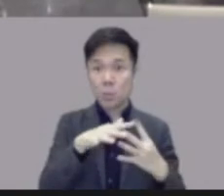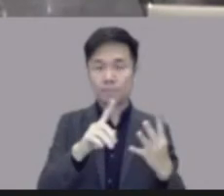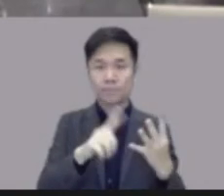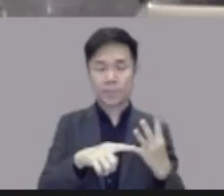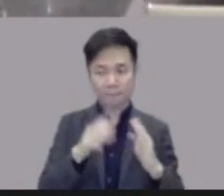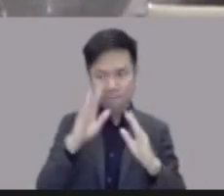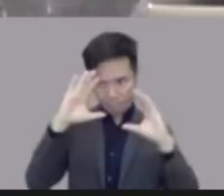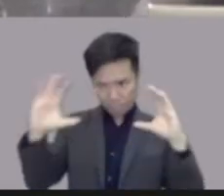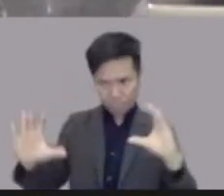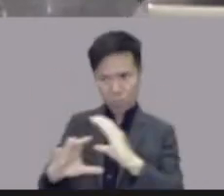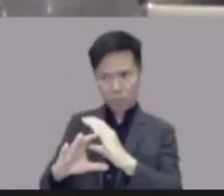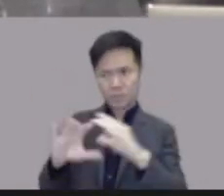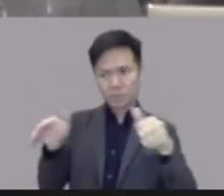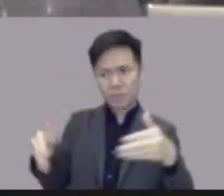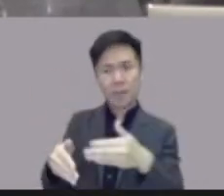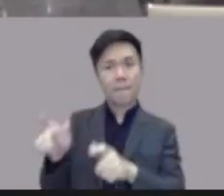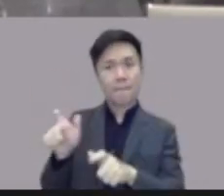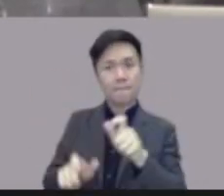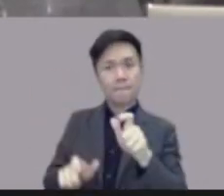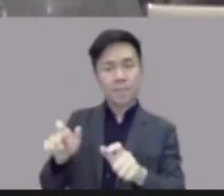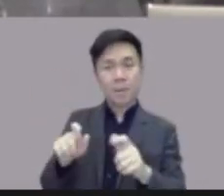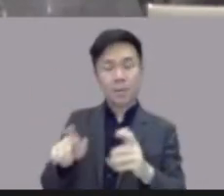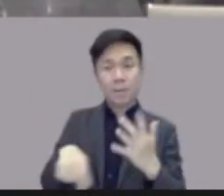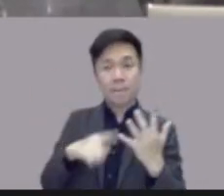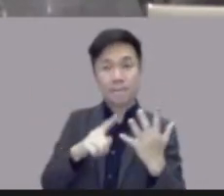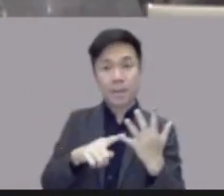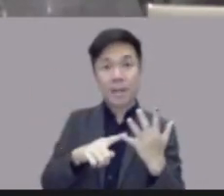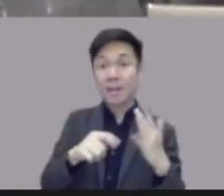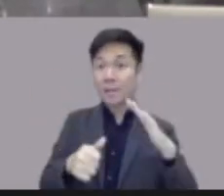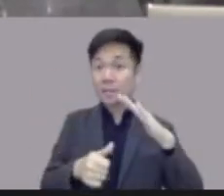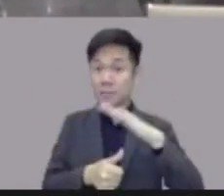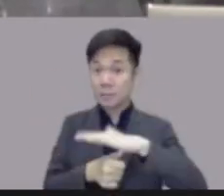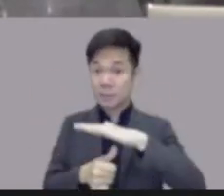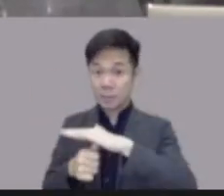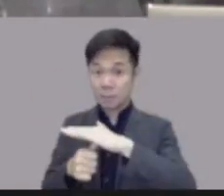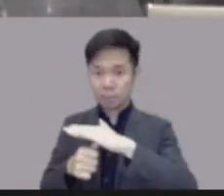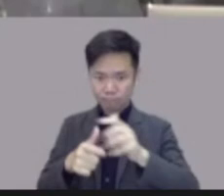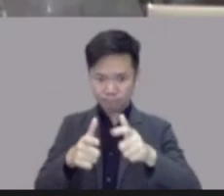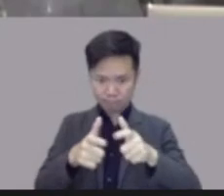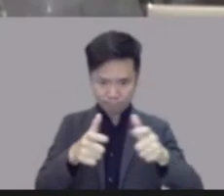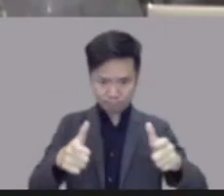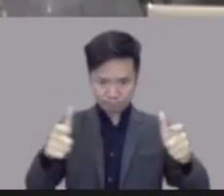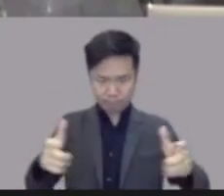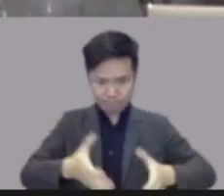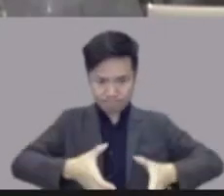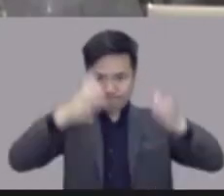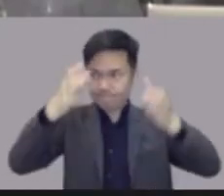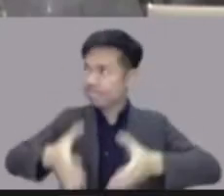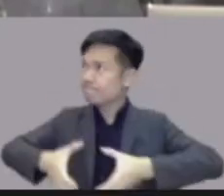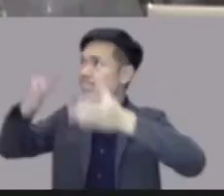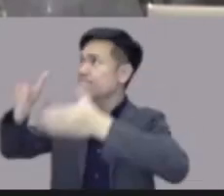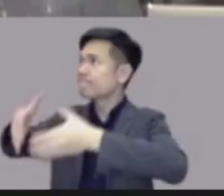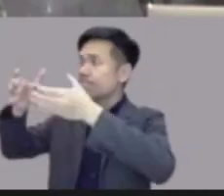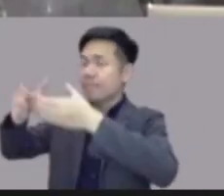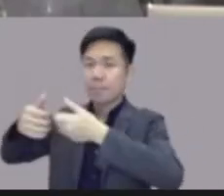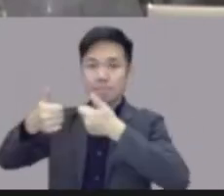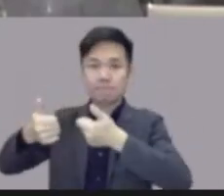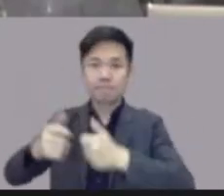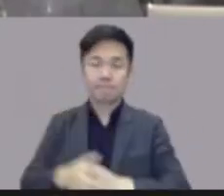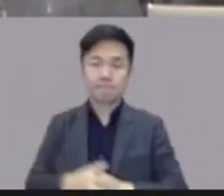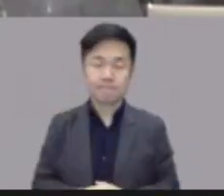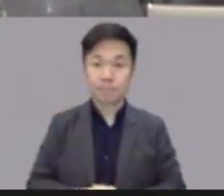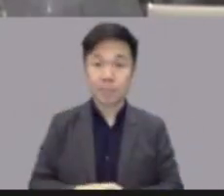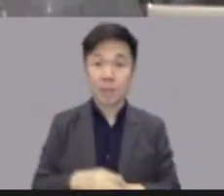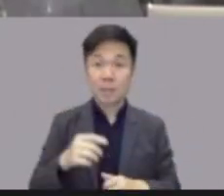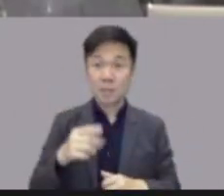and environment and sustainable Urban Development the covid-19 pandemic has exposed the Region's